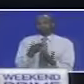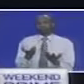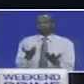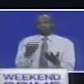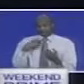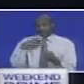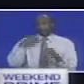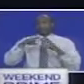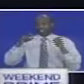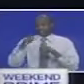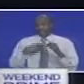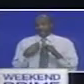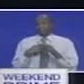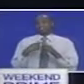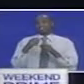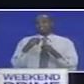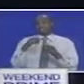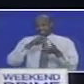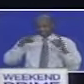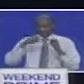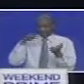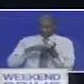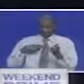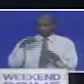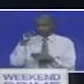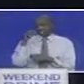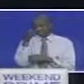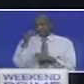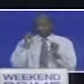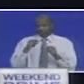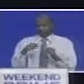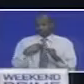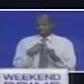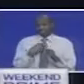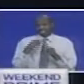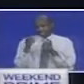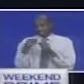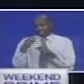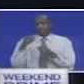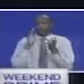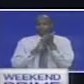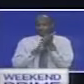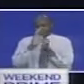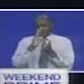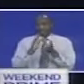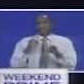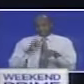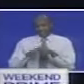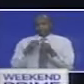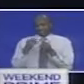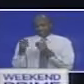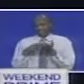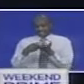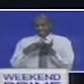Remember to use the hashtag Checkpoint on Twitter, and we will definitely sample some of your comments throughout our discussion